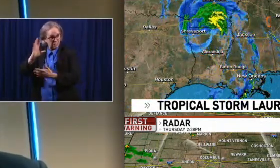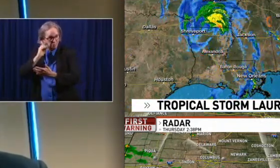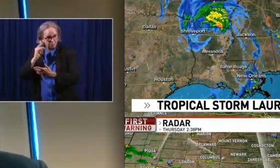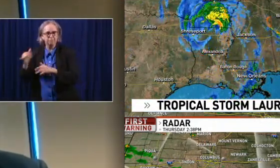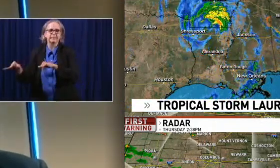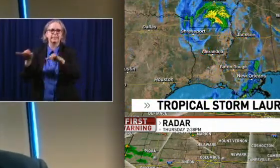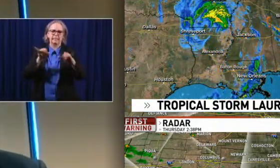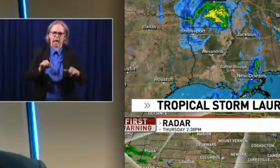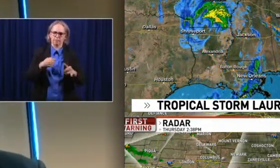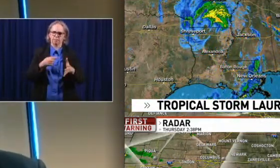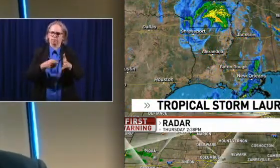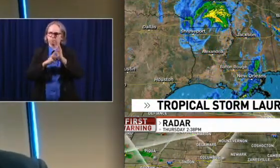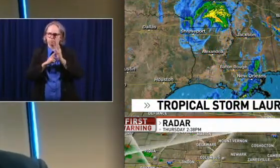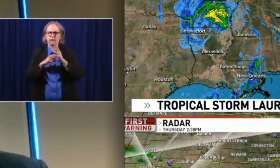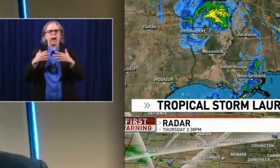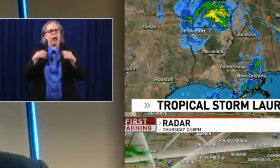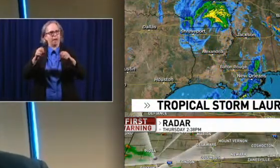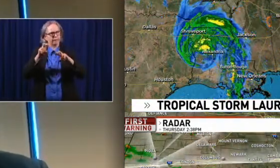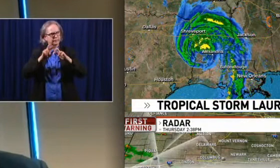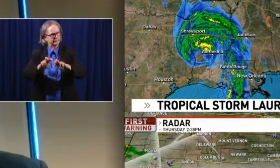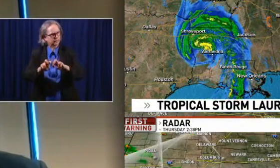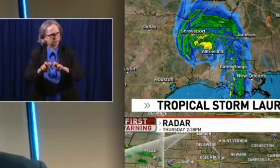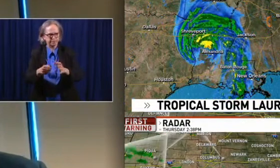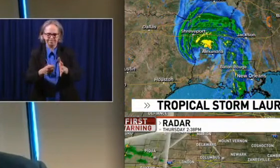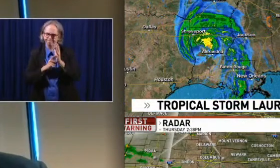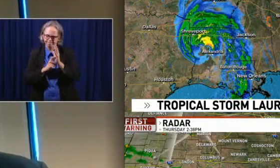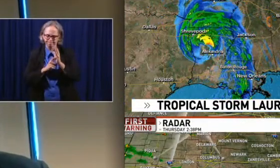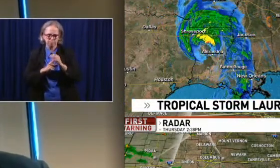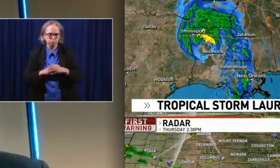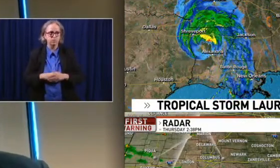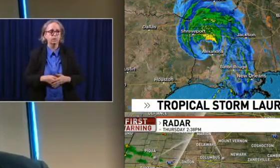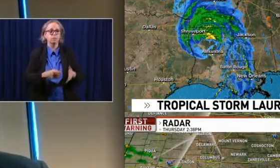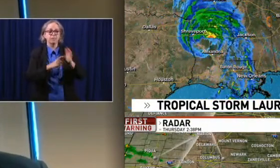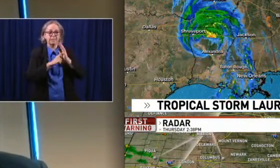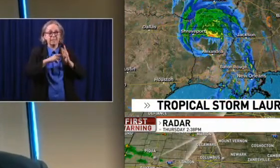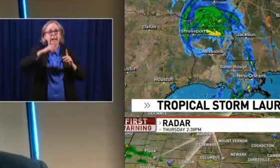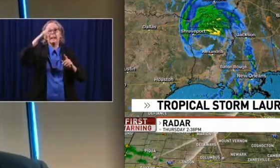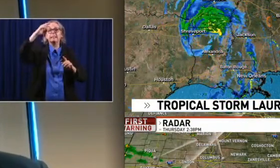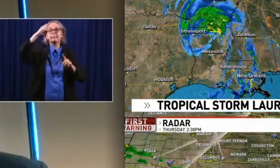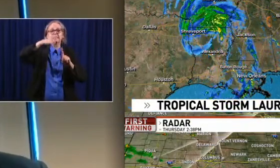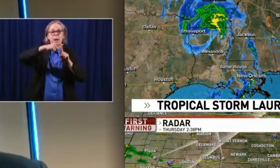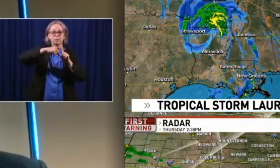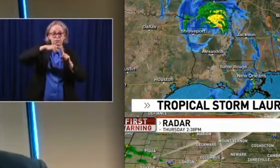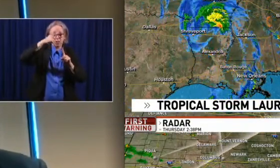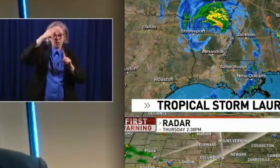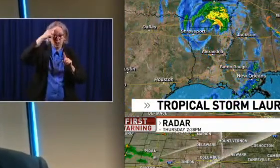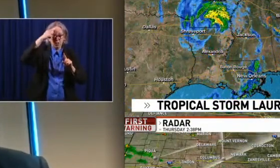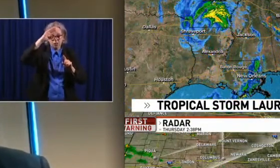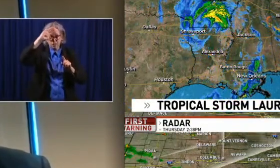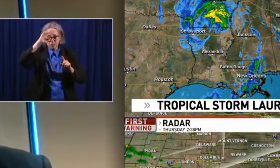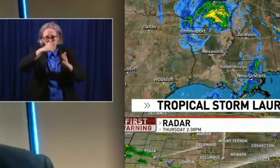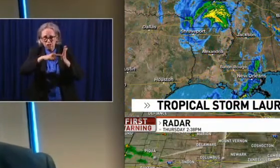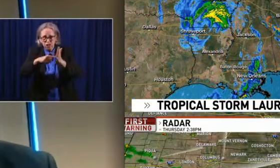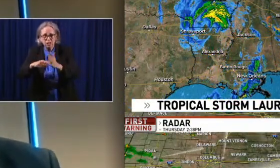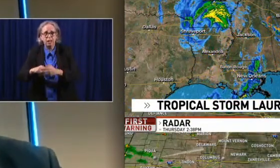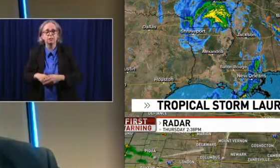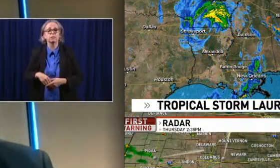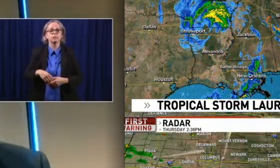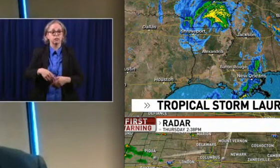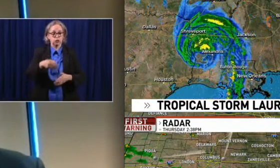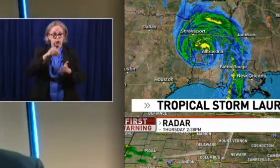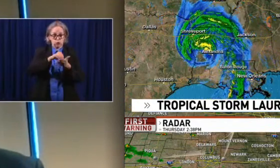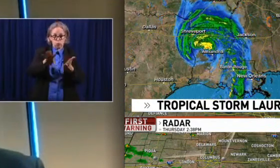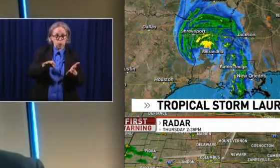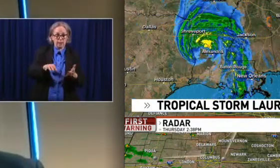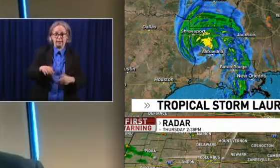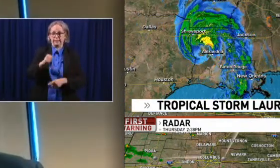assessments, in some instances mandatory temperature taking. Every student and every staff member that comes to the campus